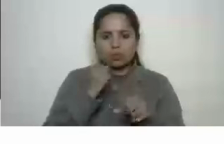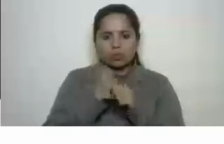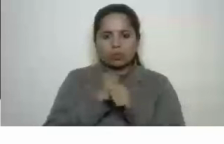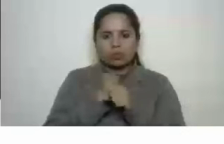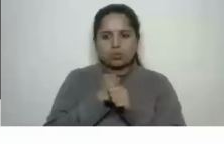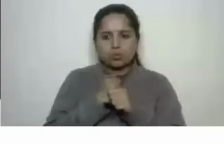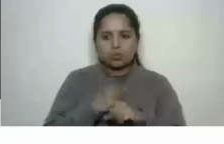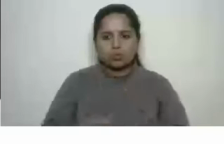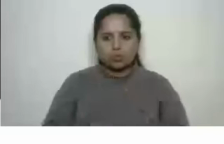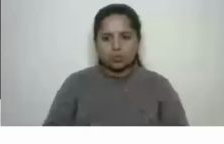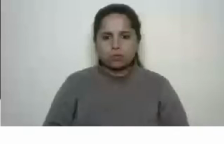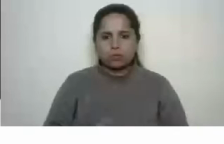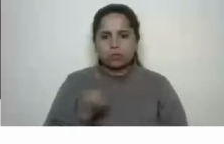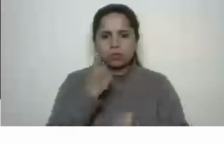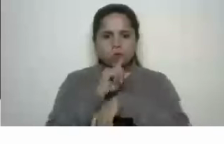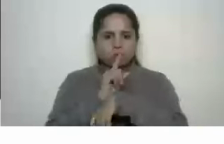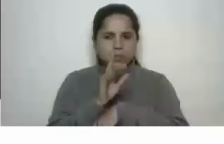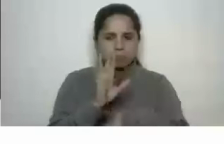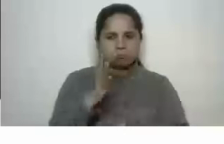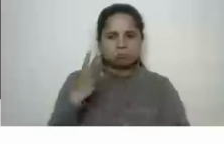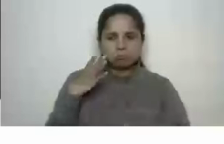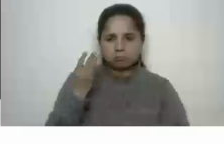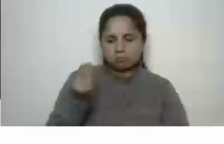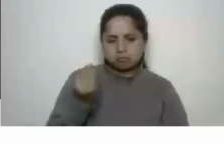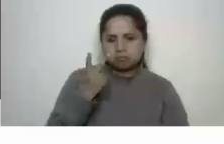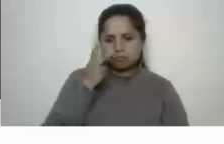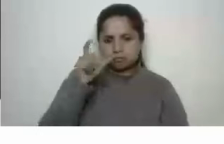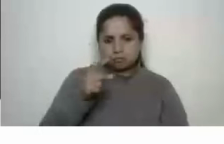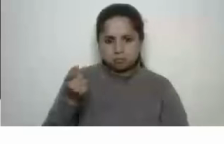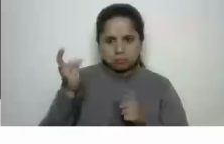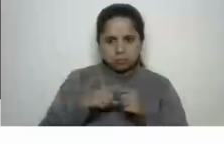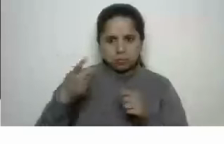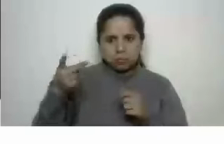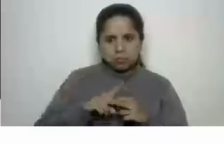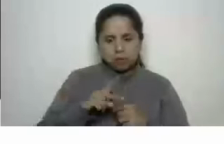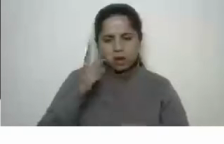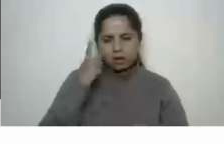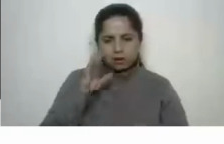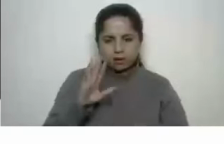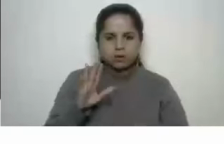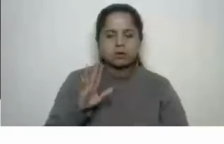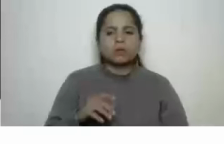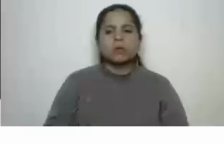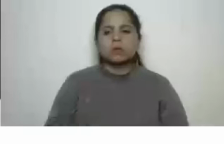We can give it a minute, couple of seconds to see if he's joining back. I think he has internet